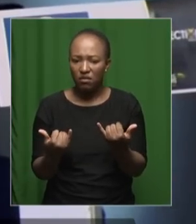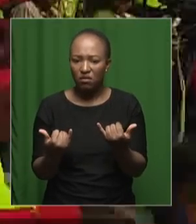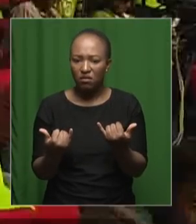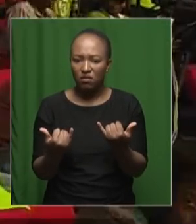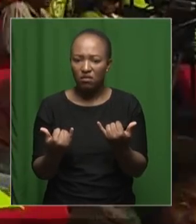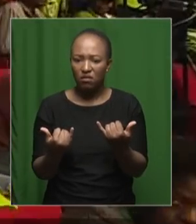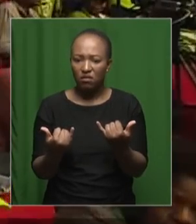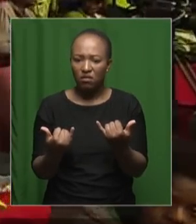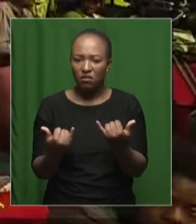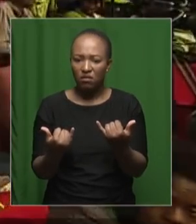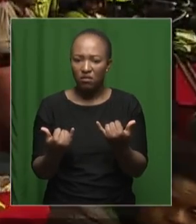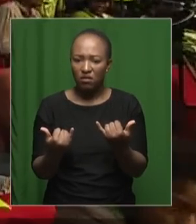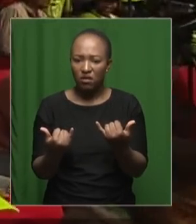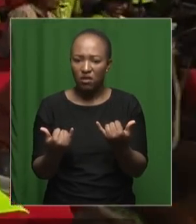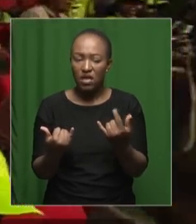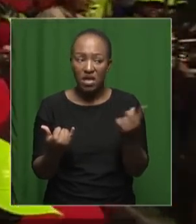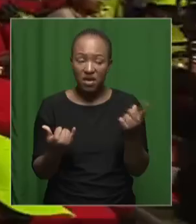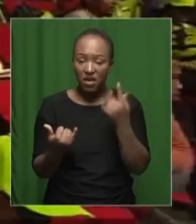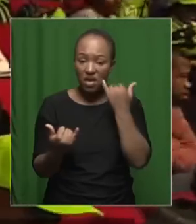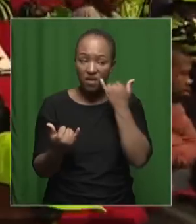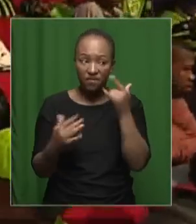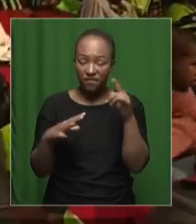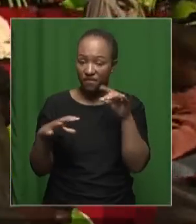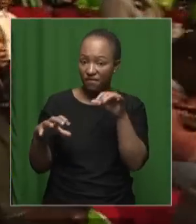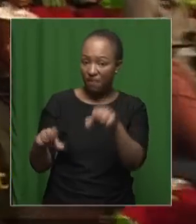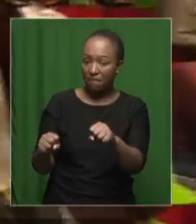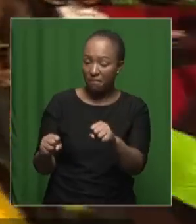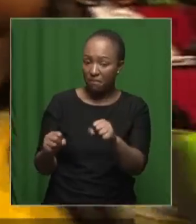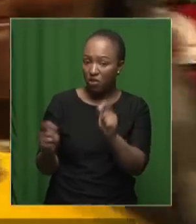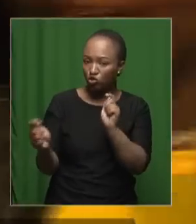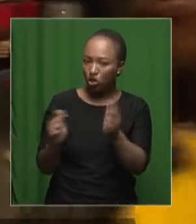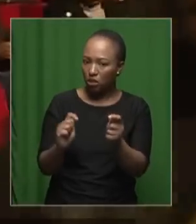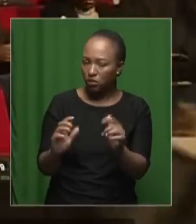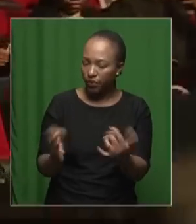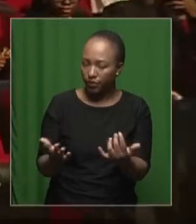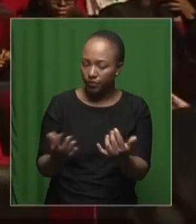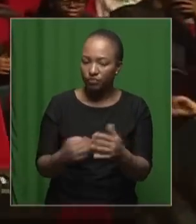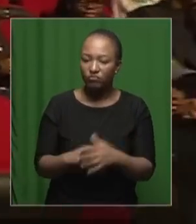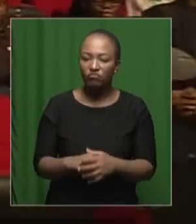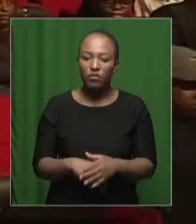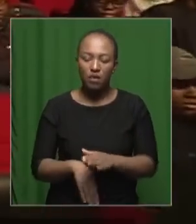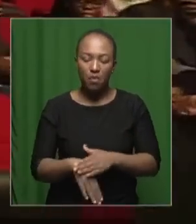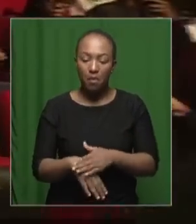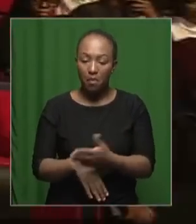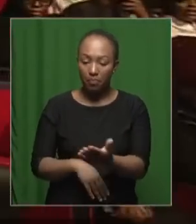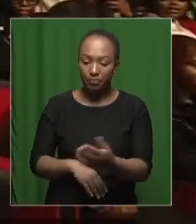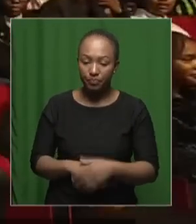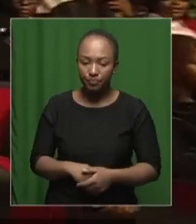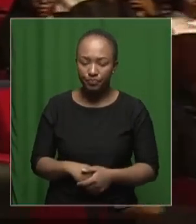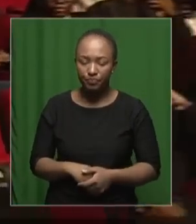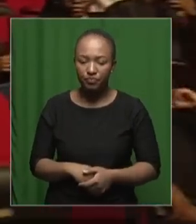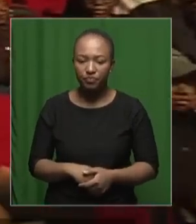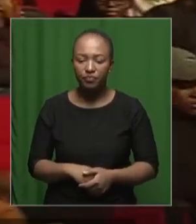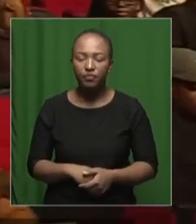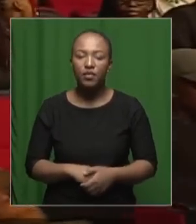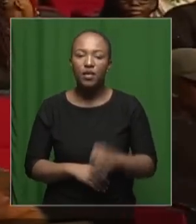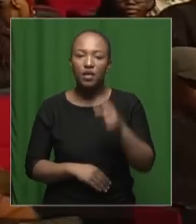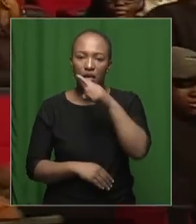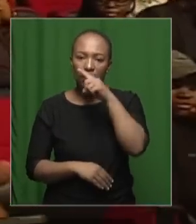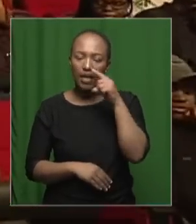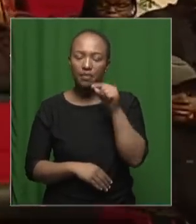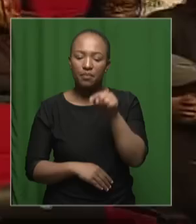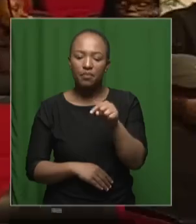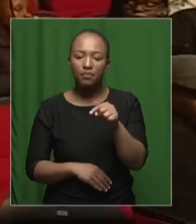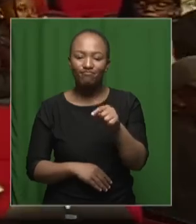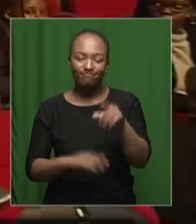part, like, yes. All right, let's get one more question and then we'll go get some answers. Your name? Well,